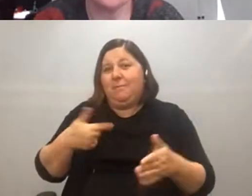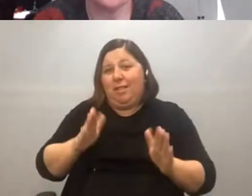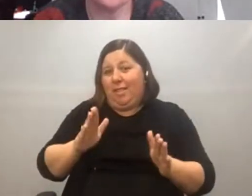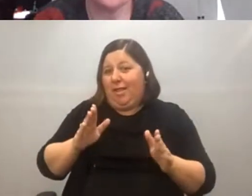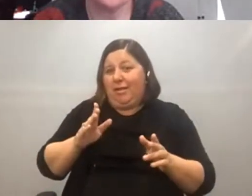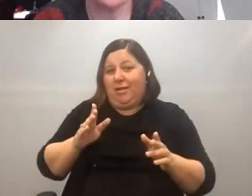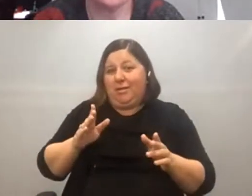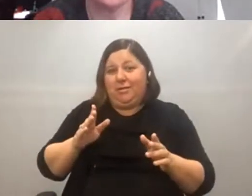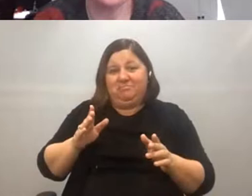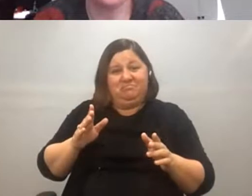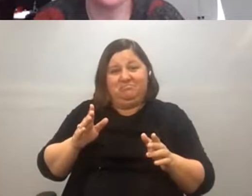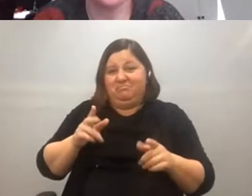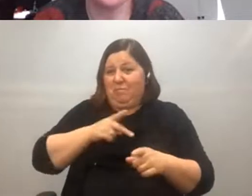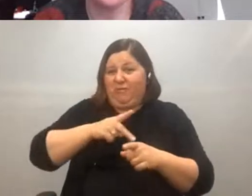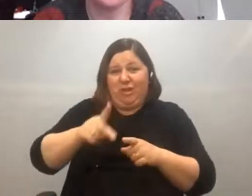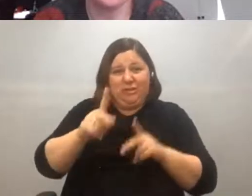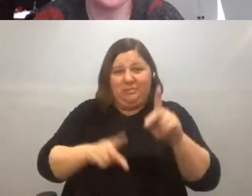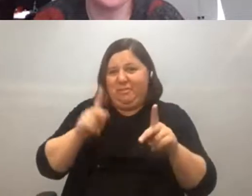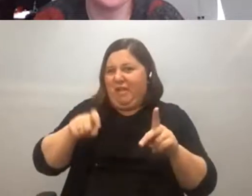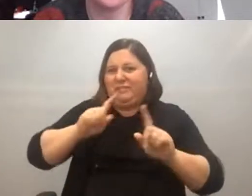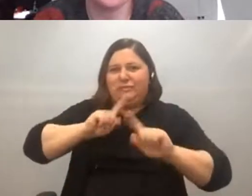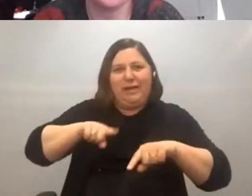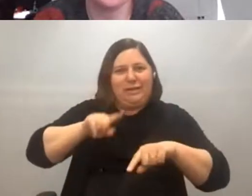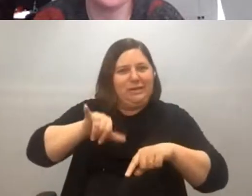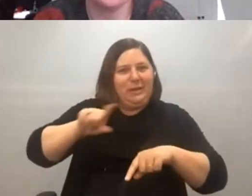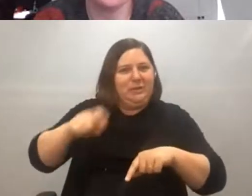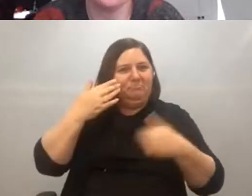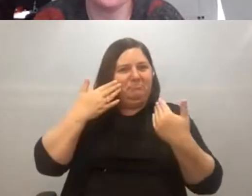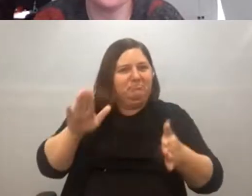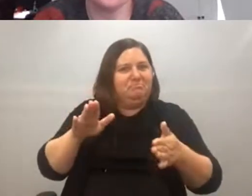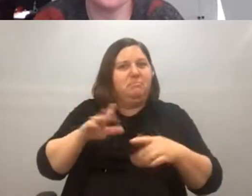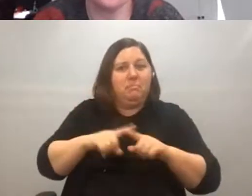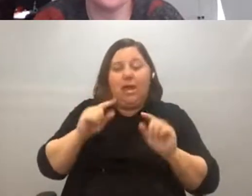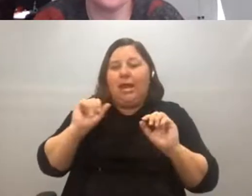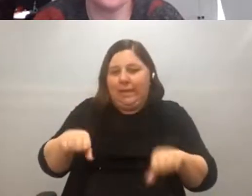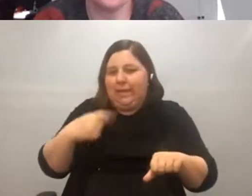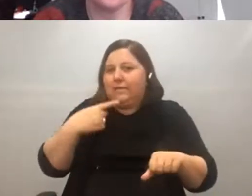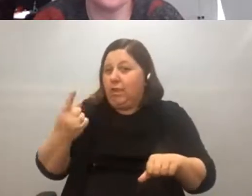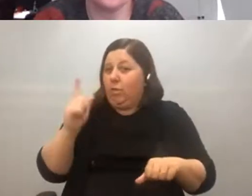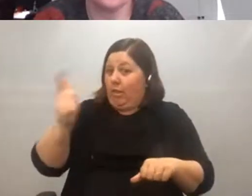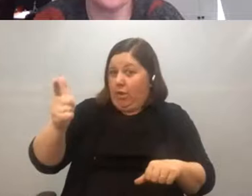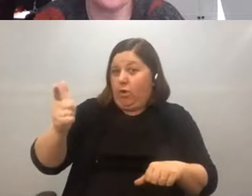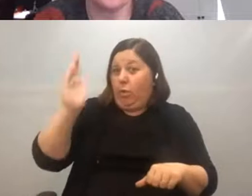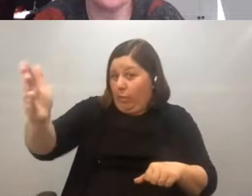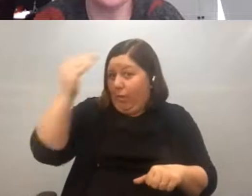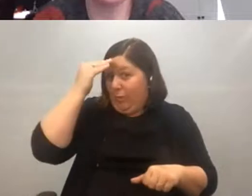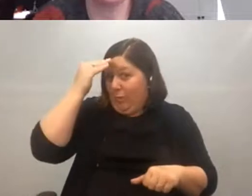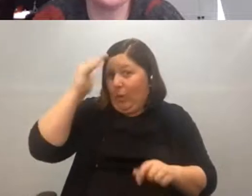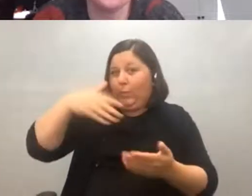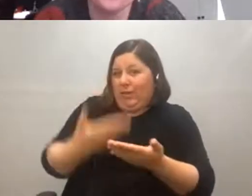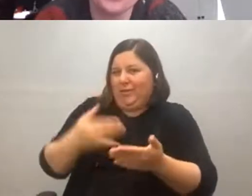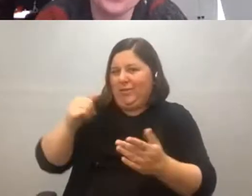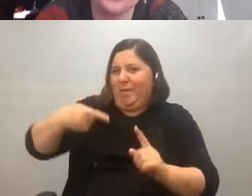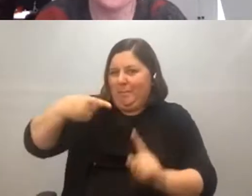to answer that i i don't know but i will i can tell you we will know once we get there um